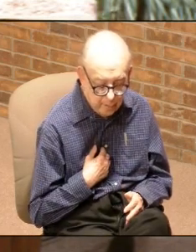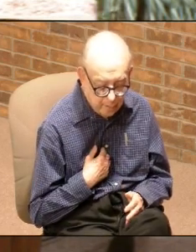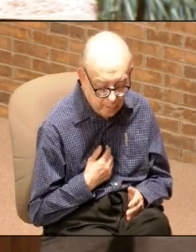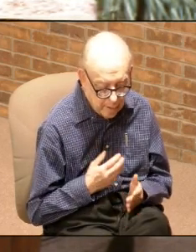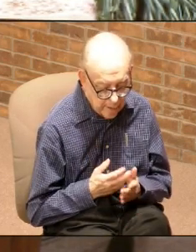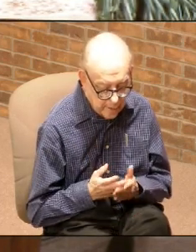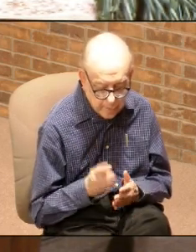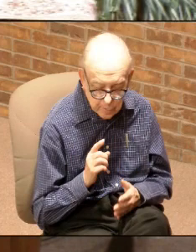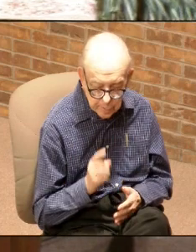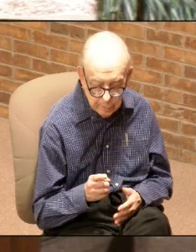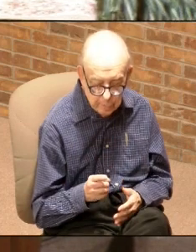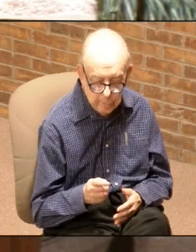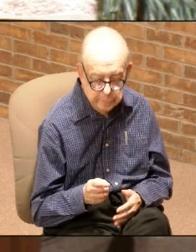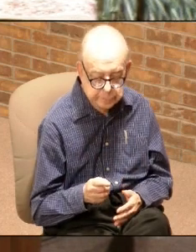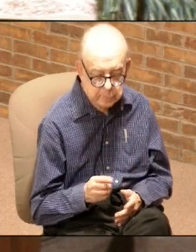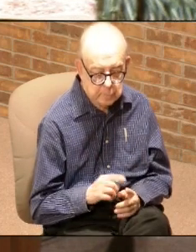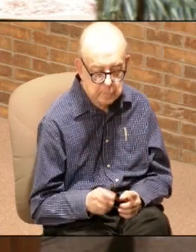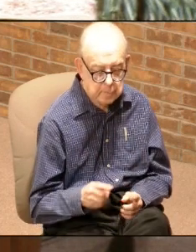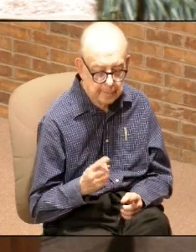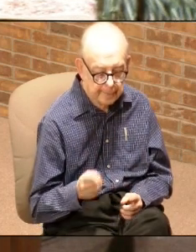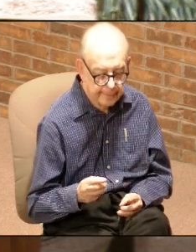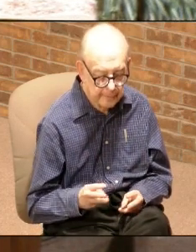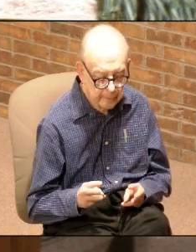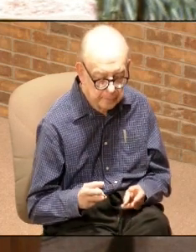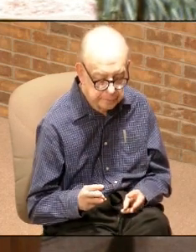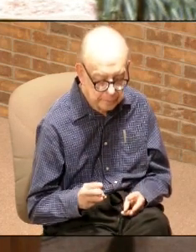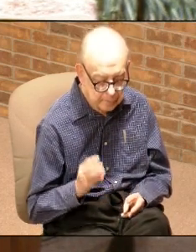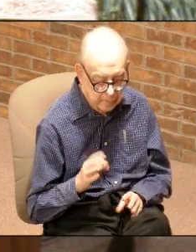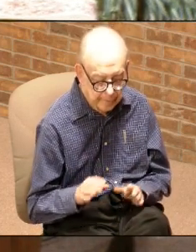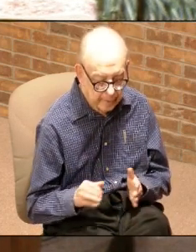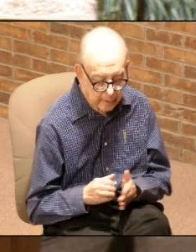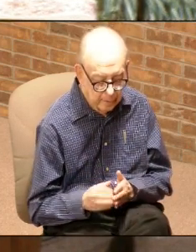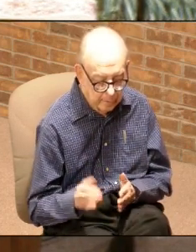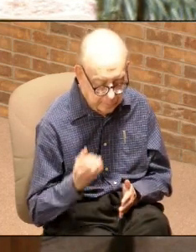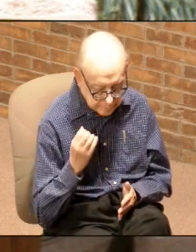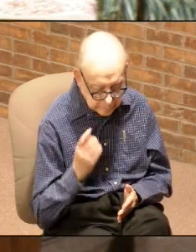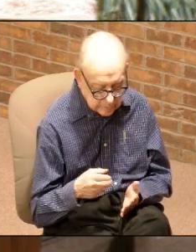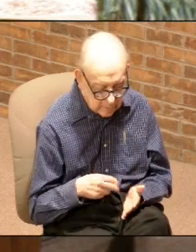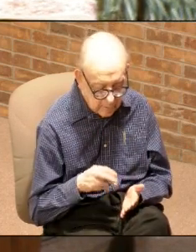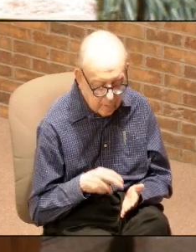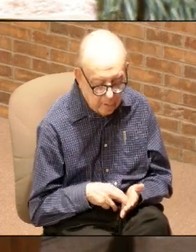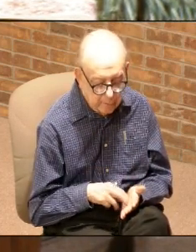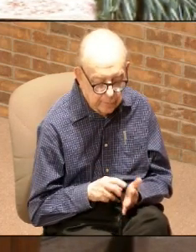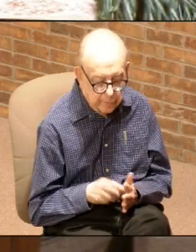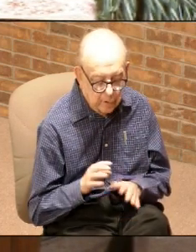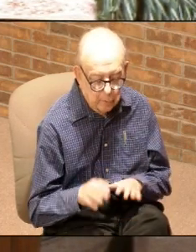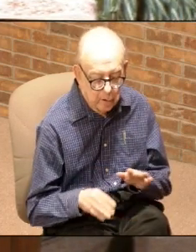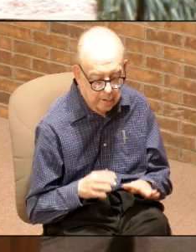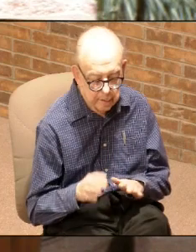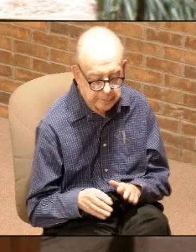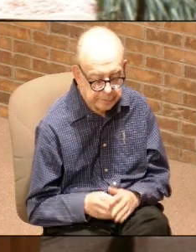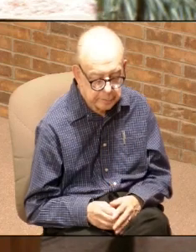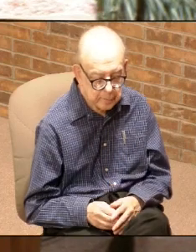through you. But the only way he's going to do it is if we get up and start walking.